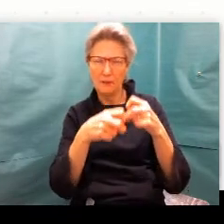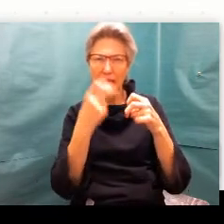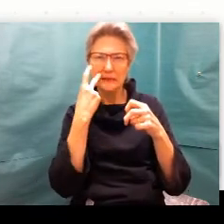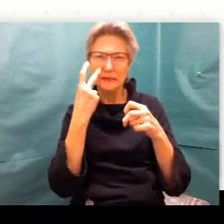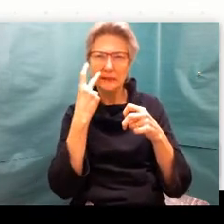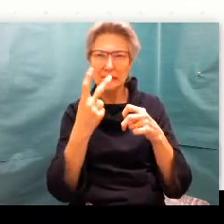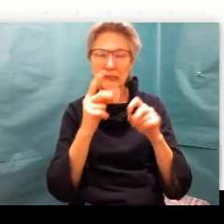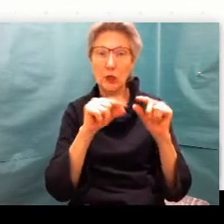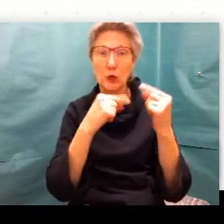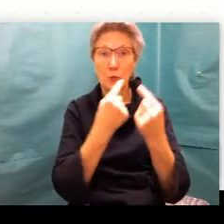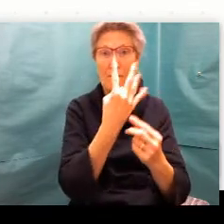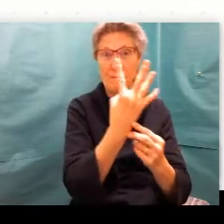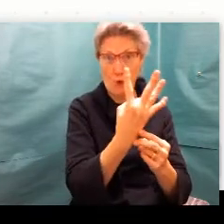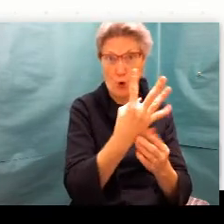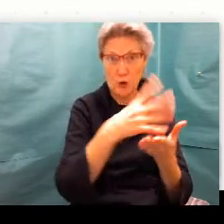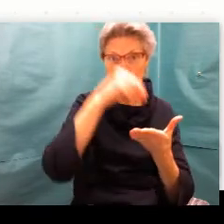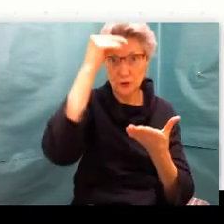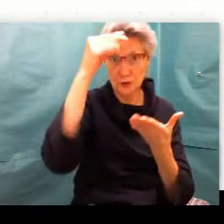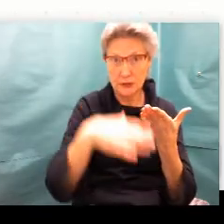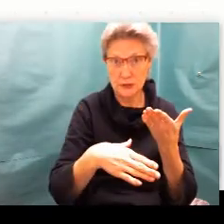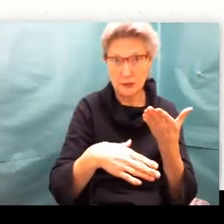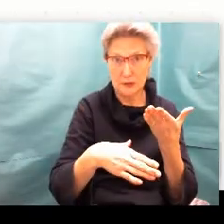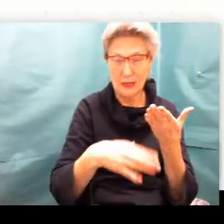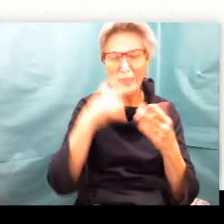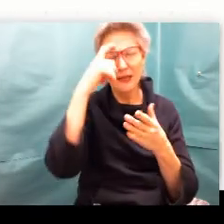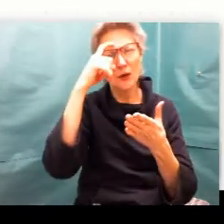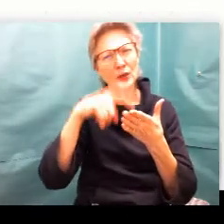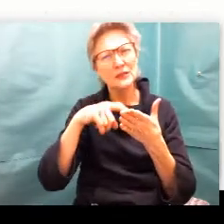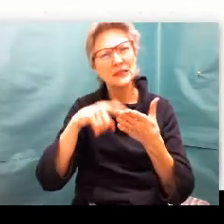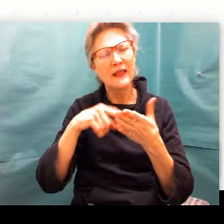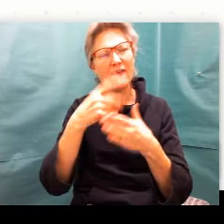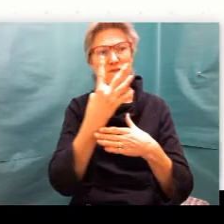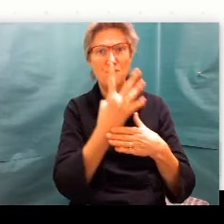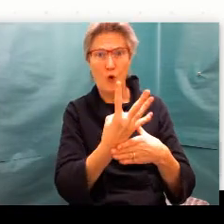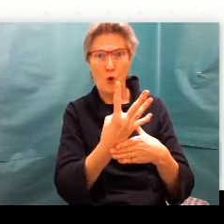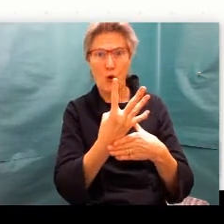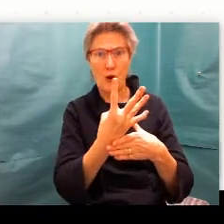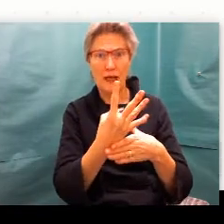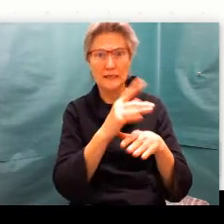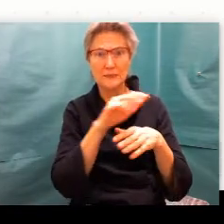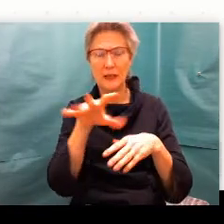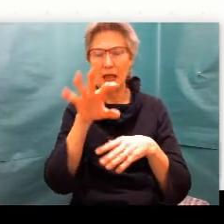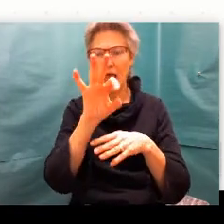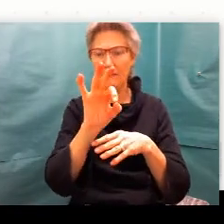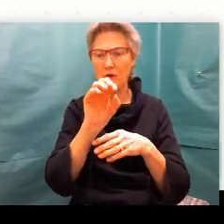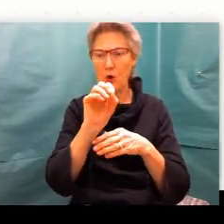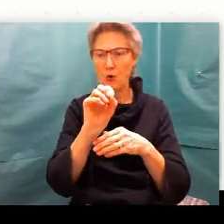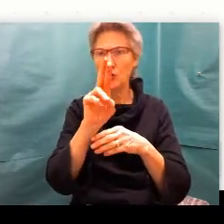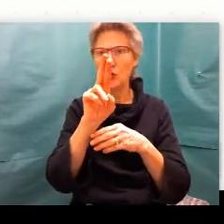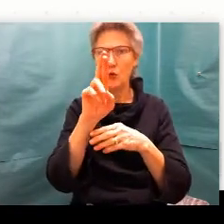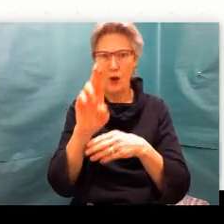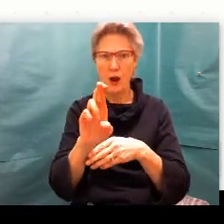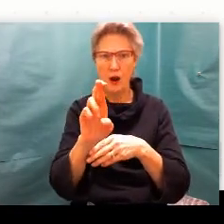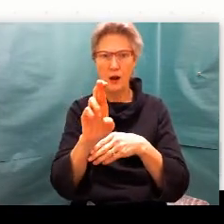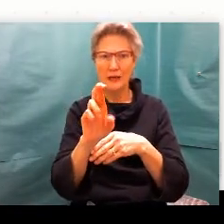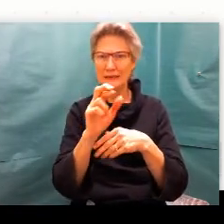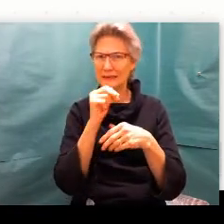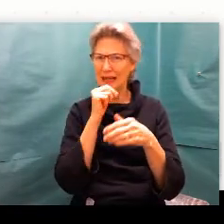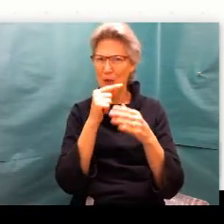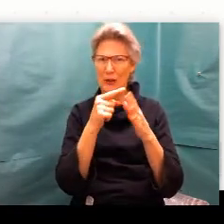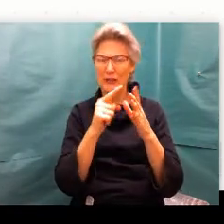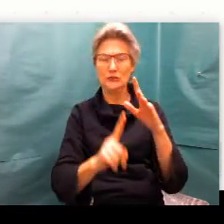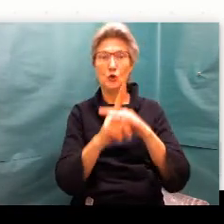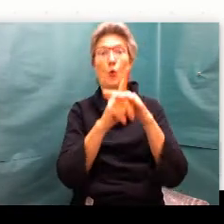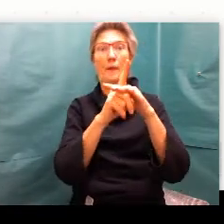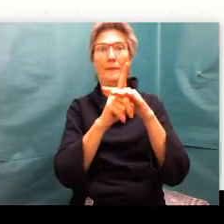it says a group of 4 students. I'm noticing that the 4 is spelled out F-O-U-R, so it doesn't stand out as a number. That's